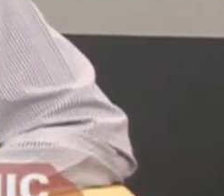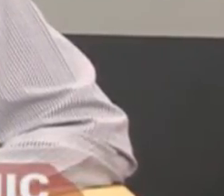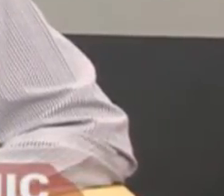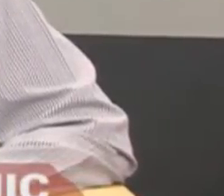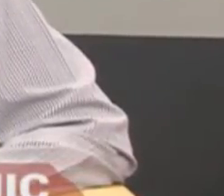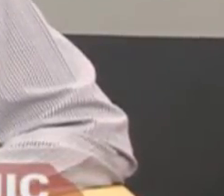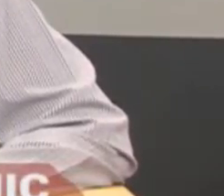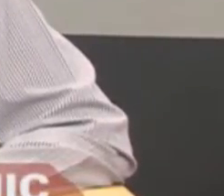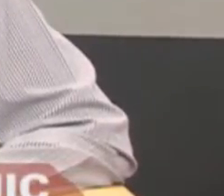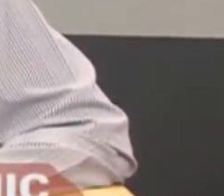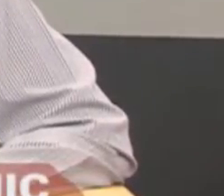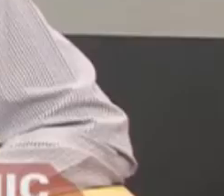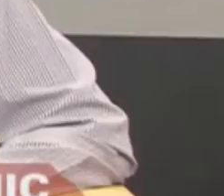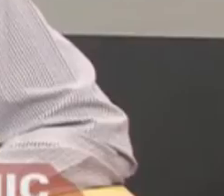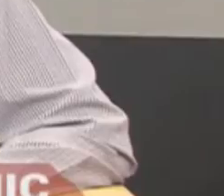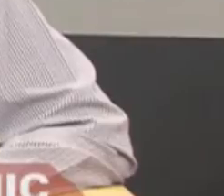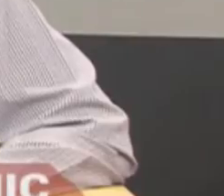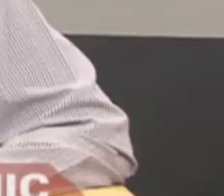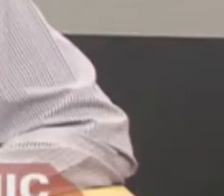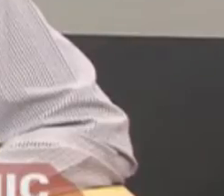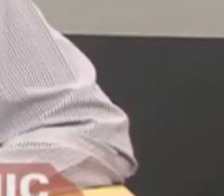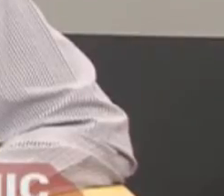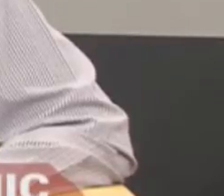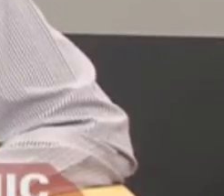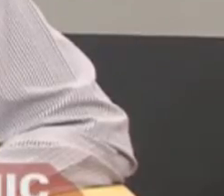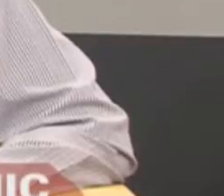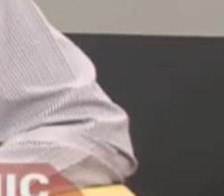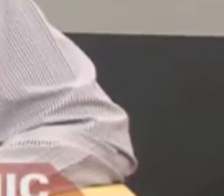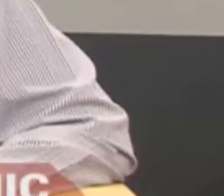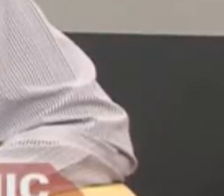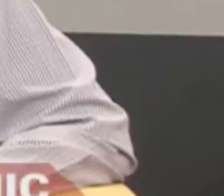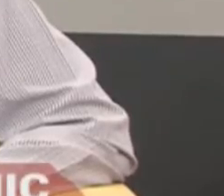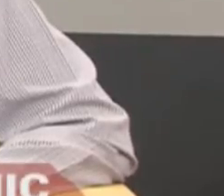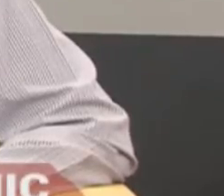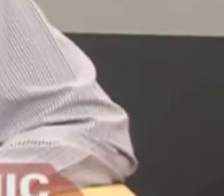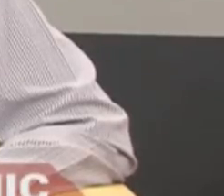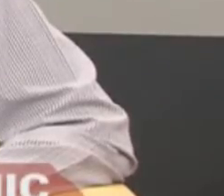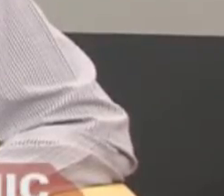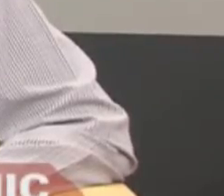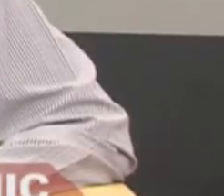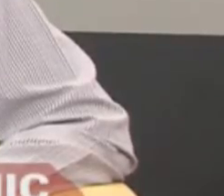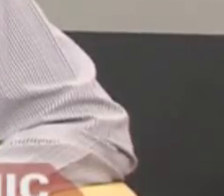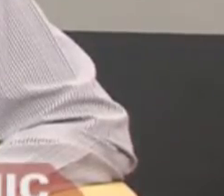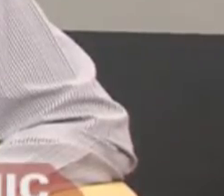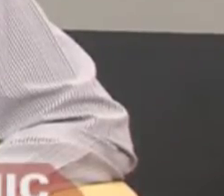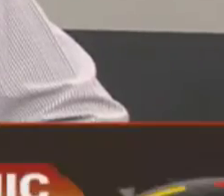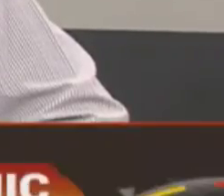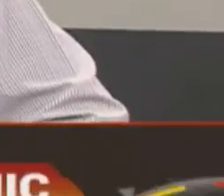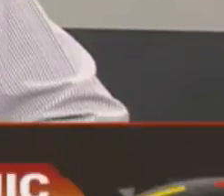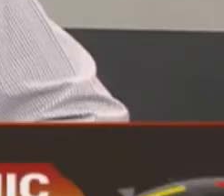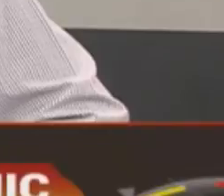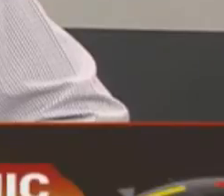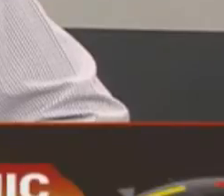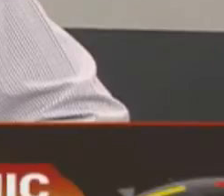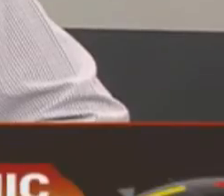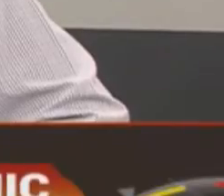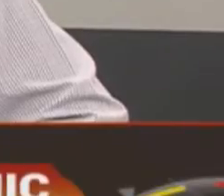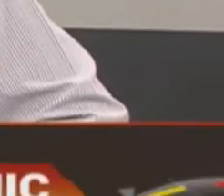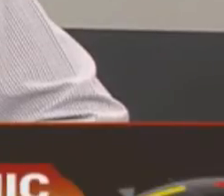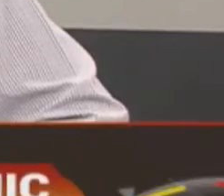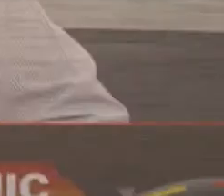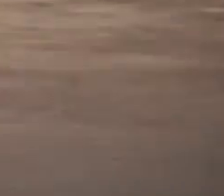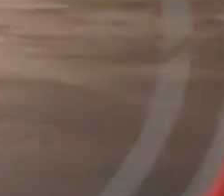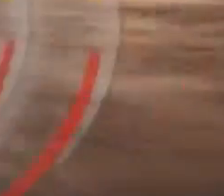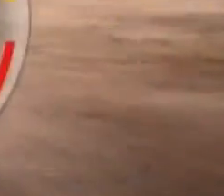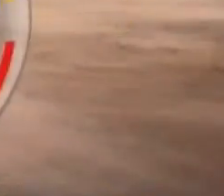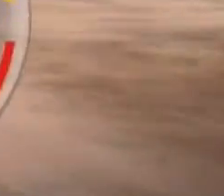how dates will actually look like in the near future. So catch me on this date tomorrow after the workout at 6:30 in the morning here on